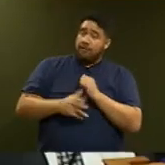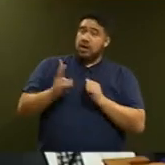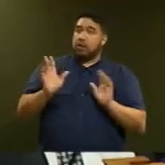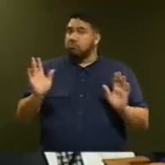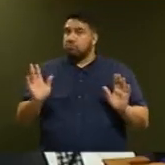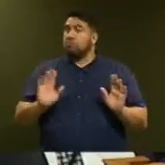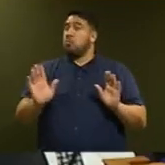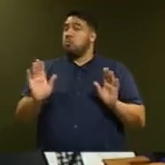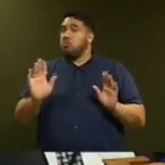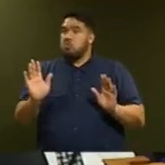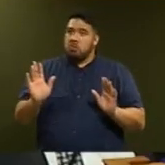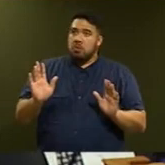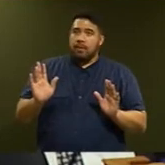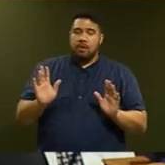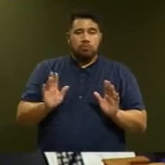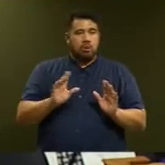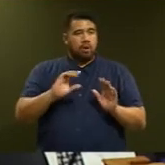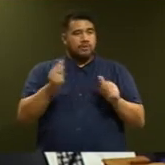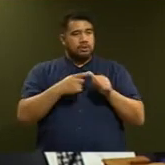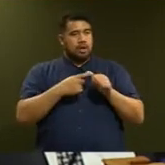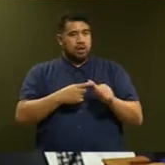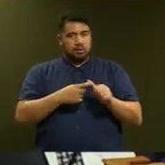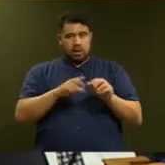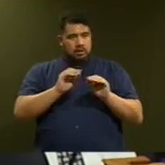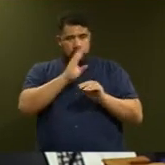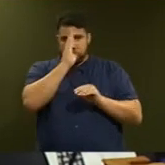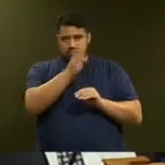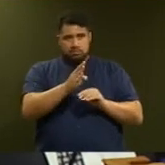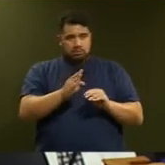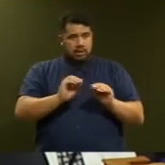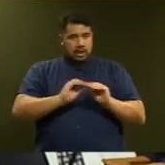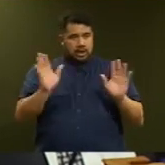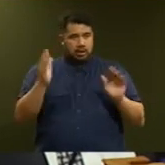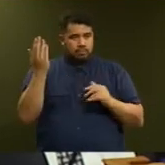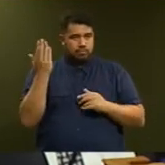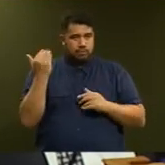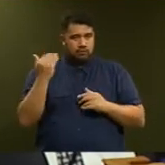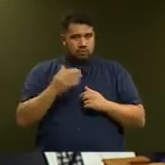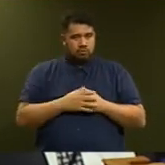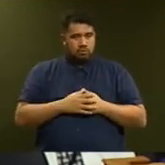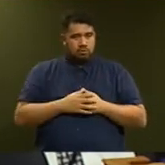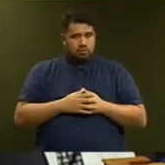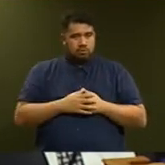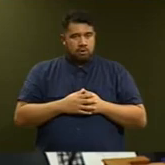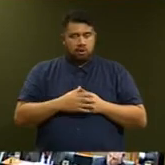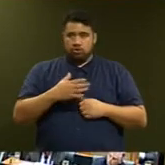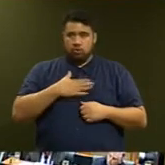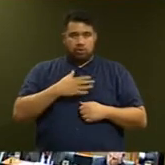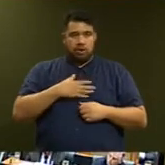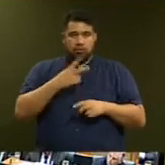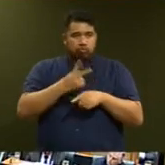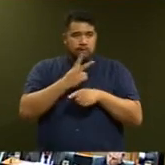Mr. Speaker, with the greatest respect, I answer that question with great clarity. And I do hate repeating myself.